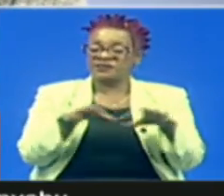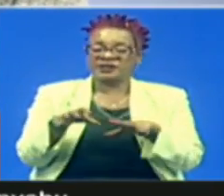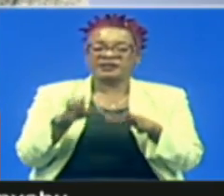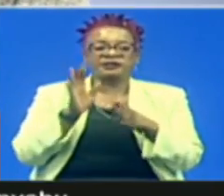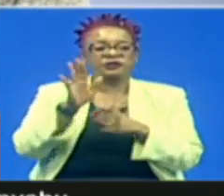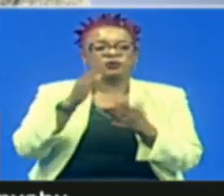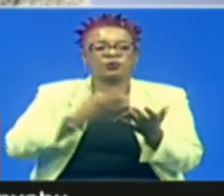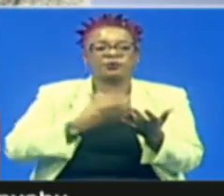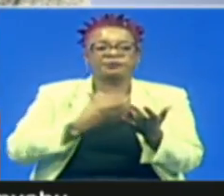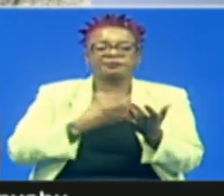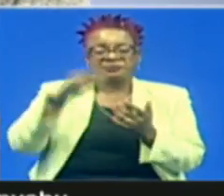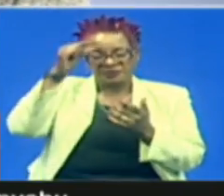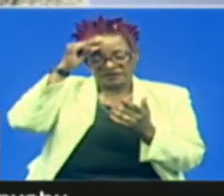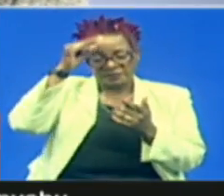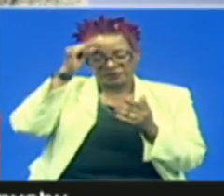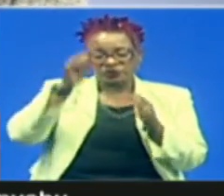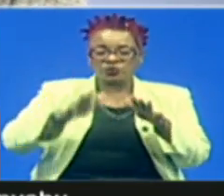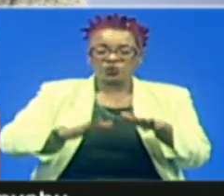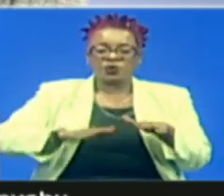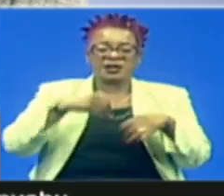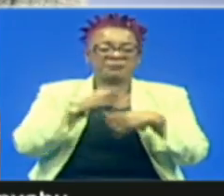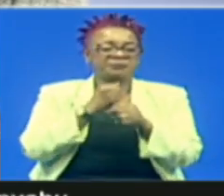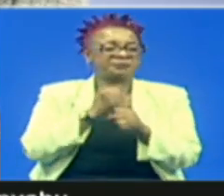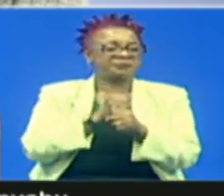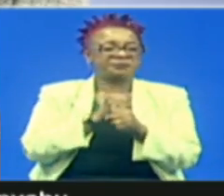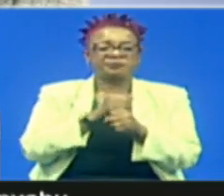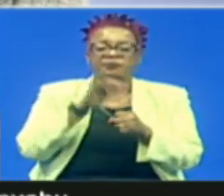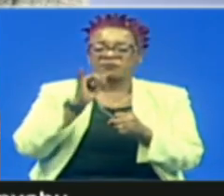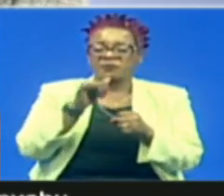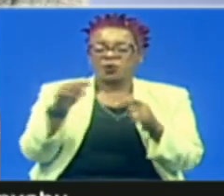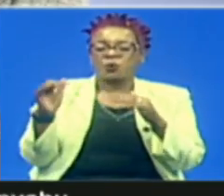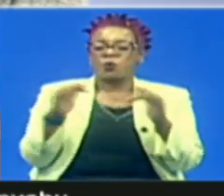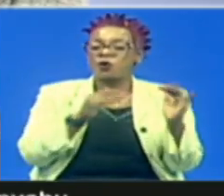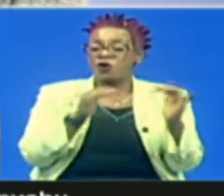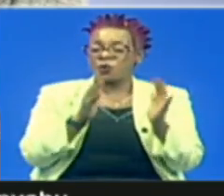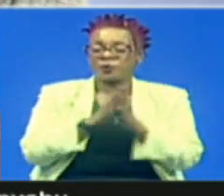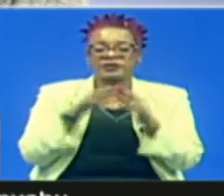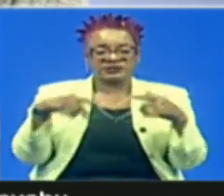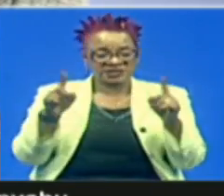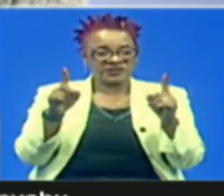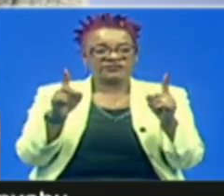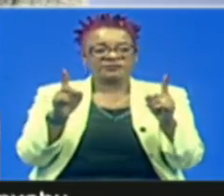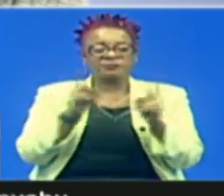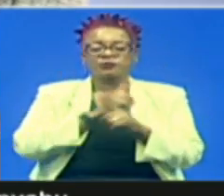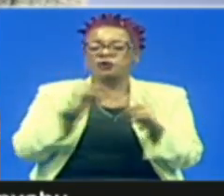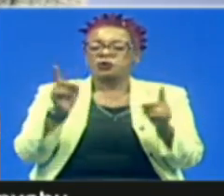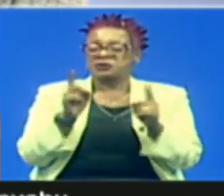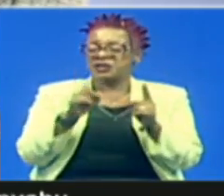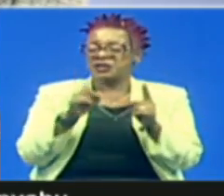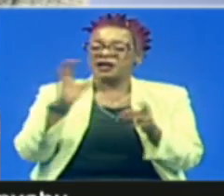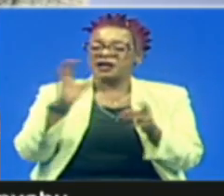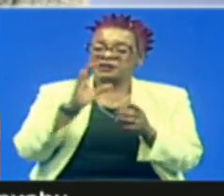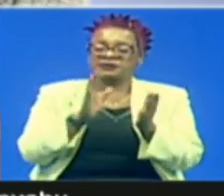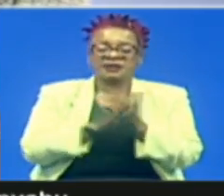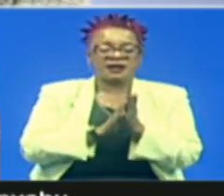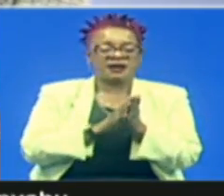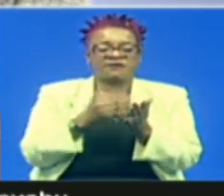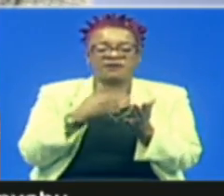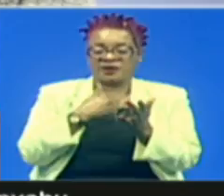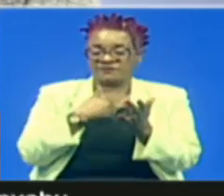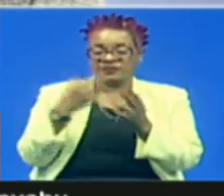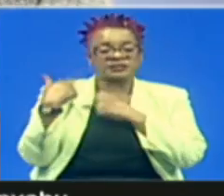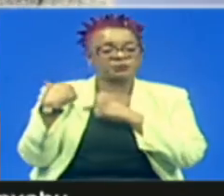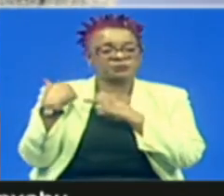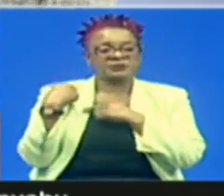the government is slowly degenerating into an organ on a perpetual war with itself, and not even the cabinet, under collective responsibility,